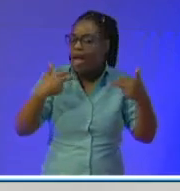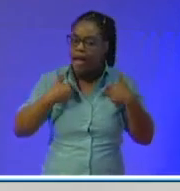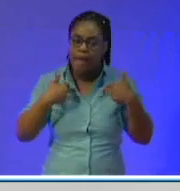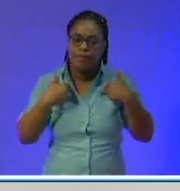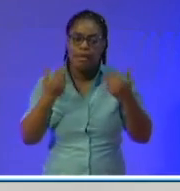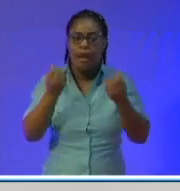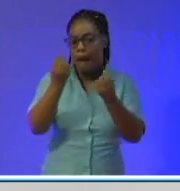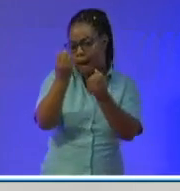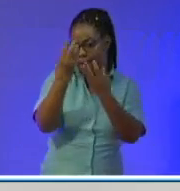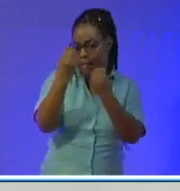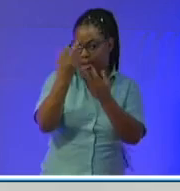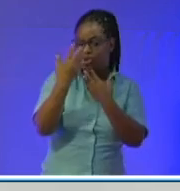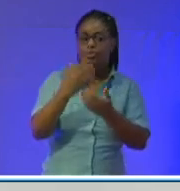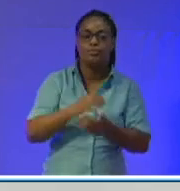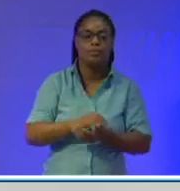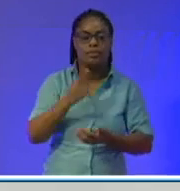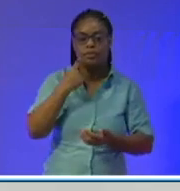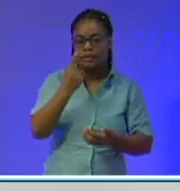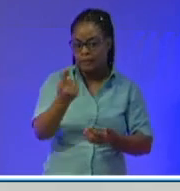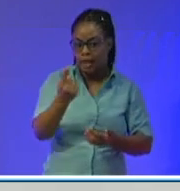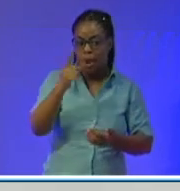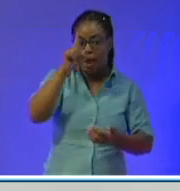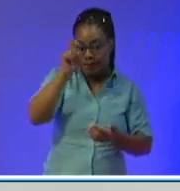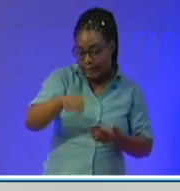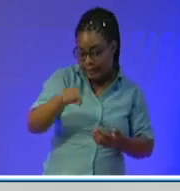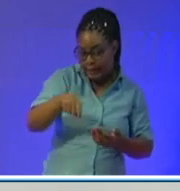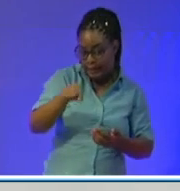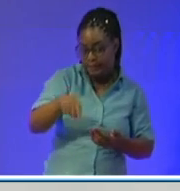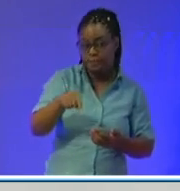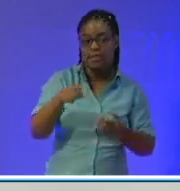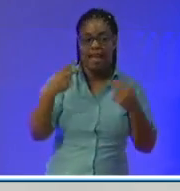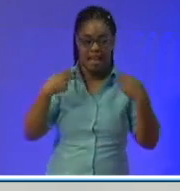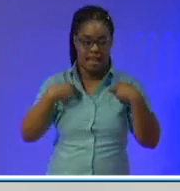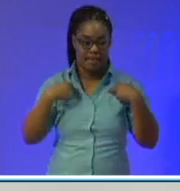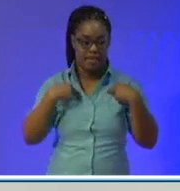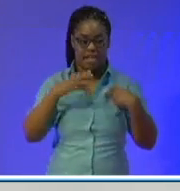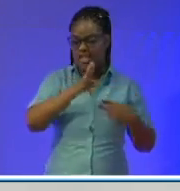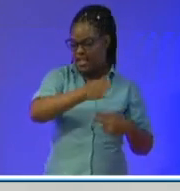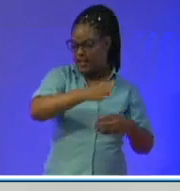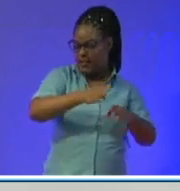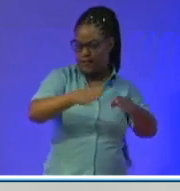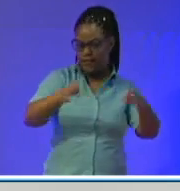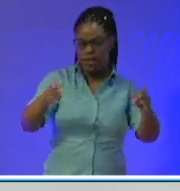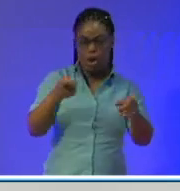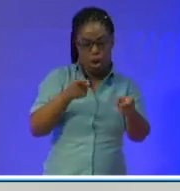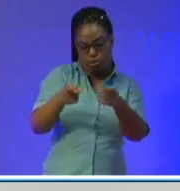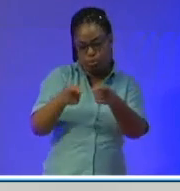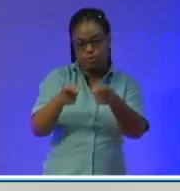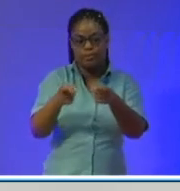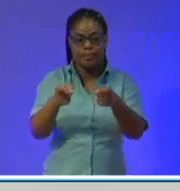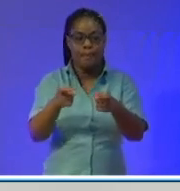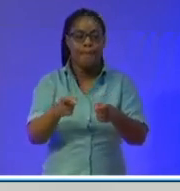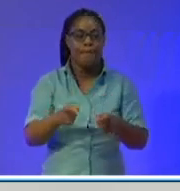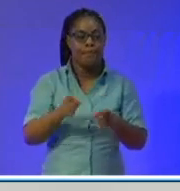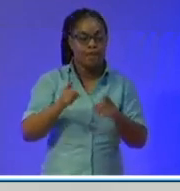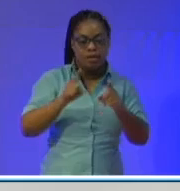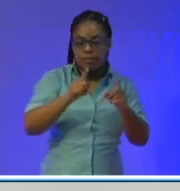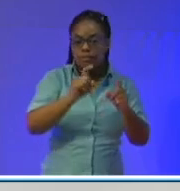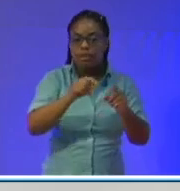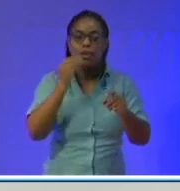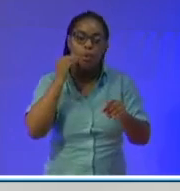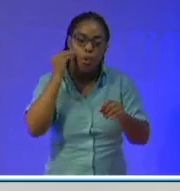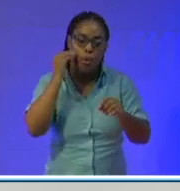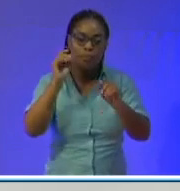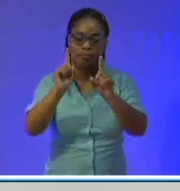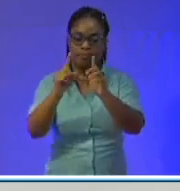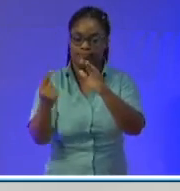indicates that there is a need for different clinical management, all of the basic principles of home healthcare are going